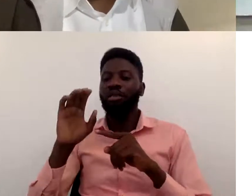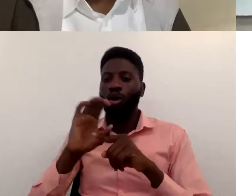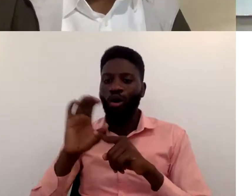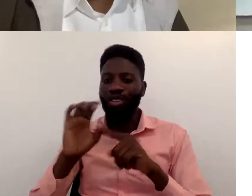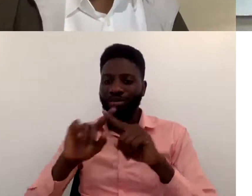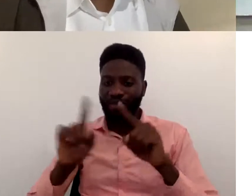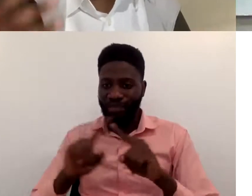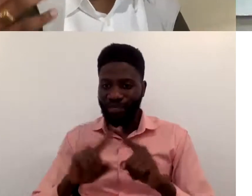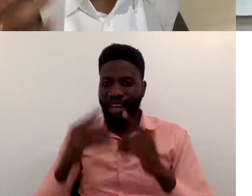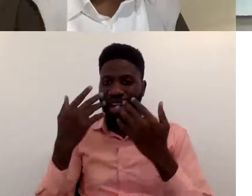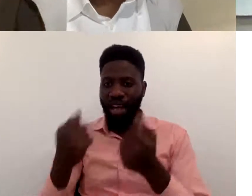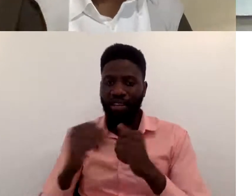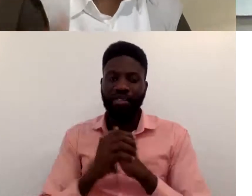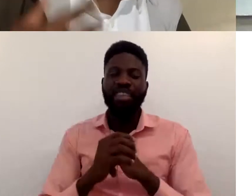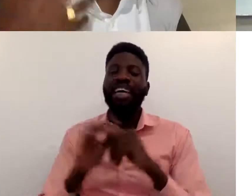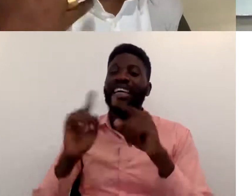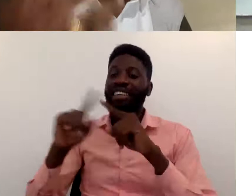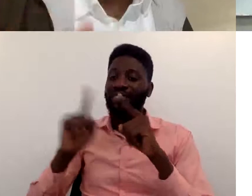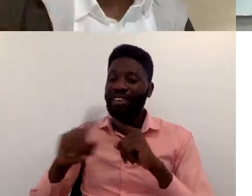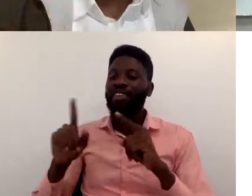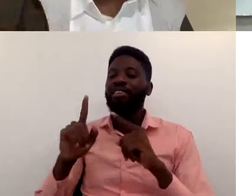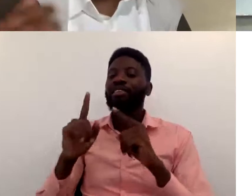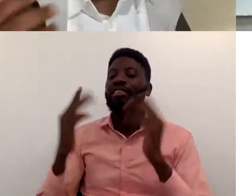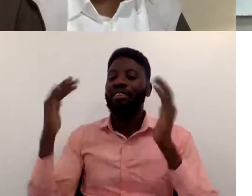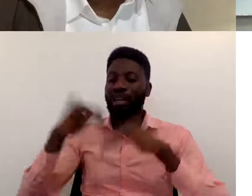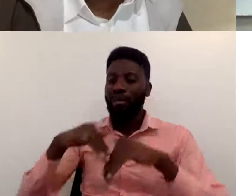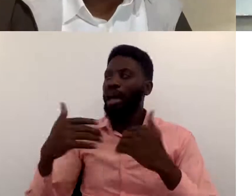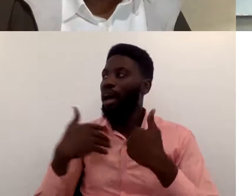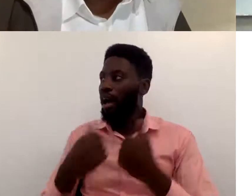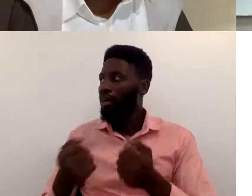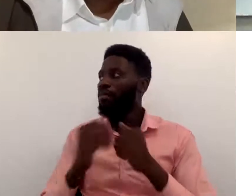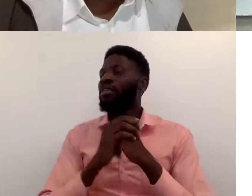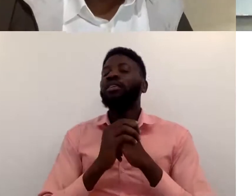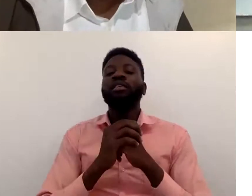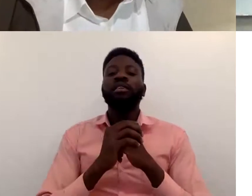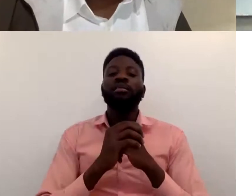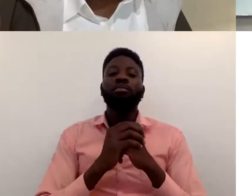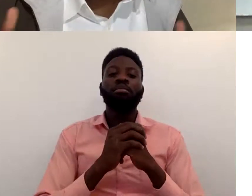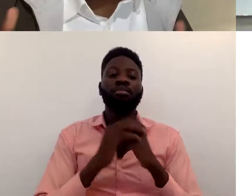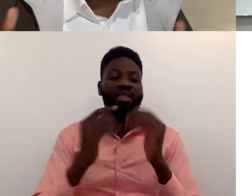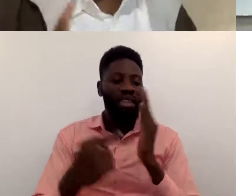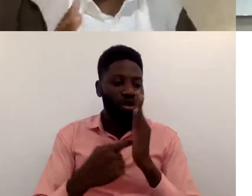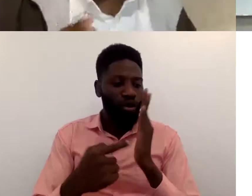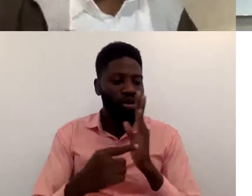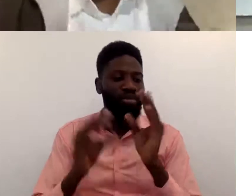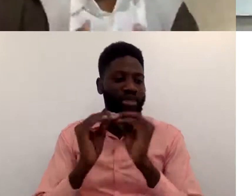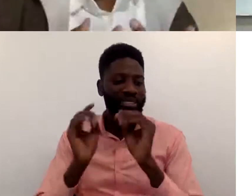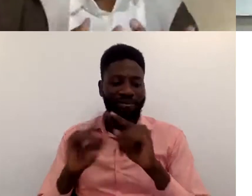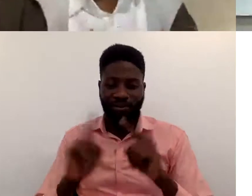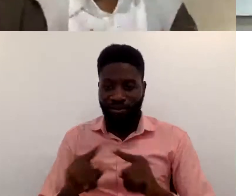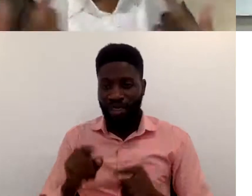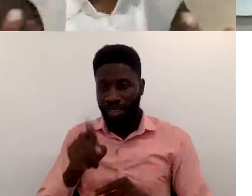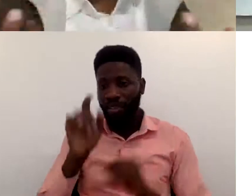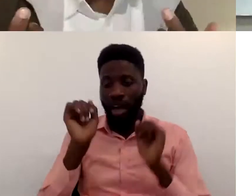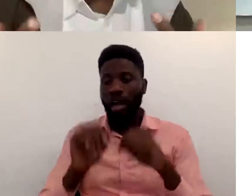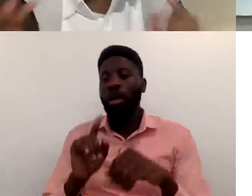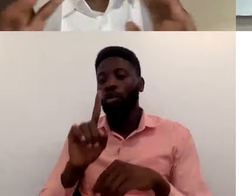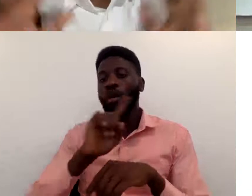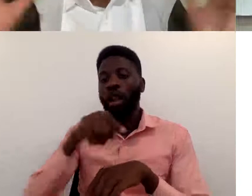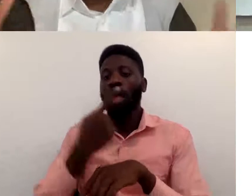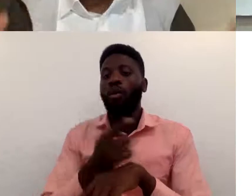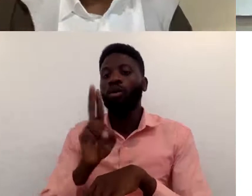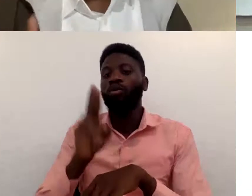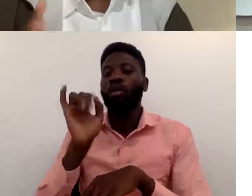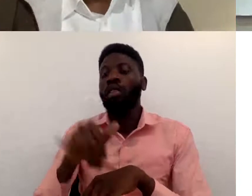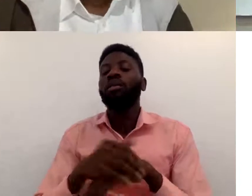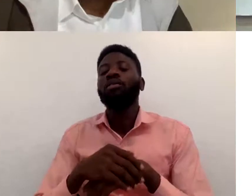different seminars. Now, with technology, there are webinars, etc. Yeah, can you use that 1 hour a day, 2 hours a